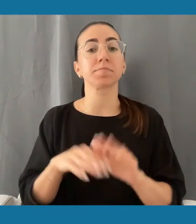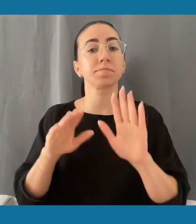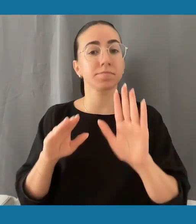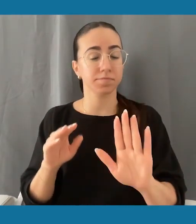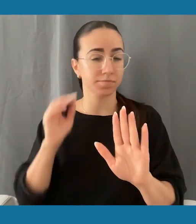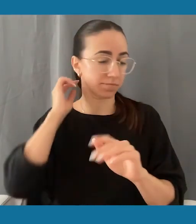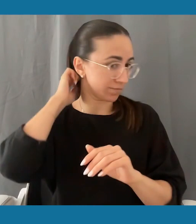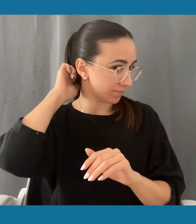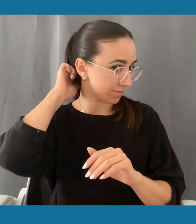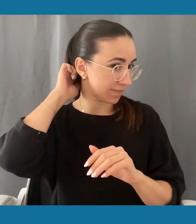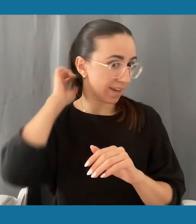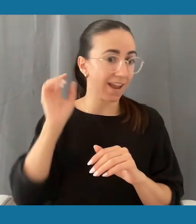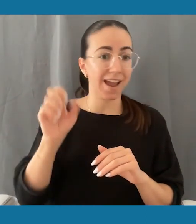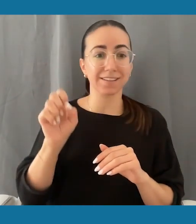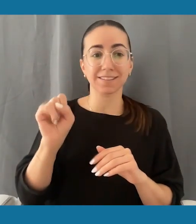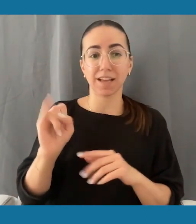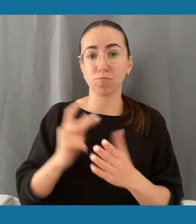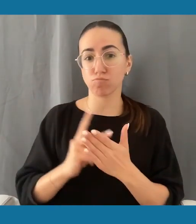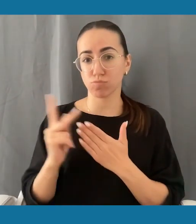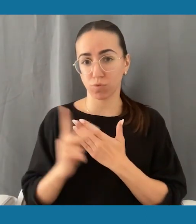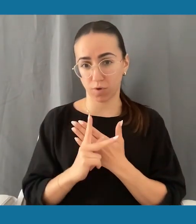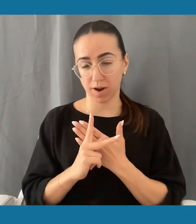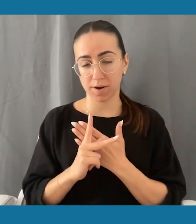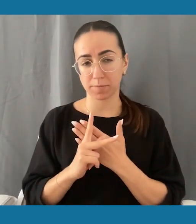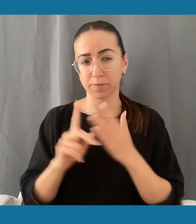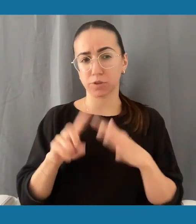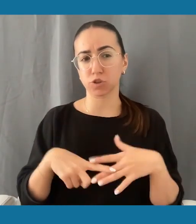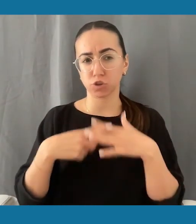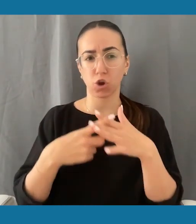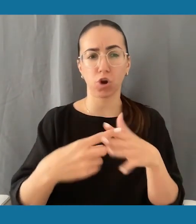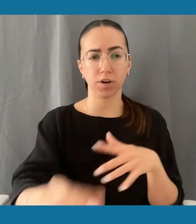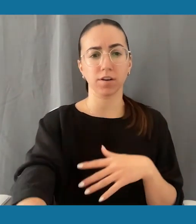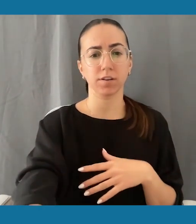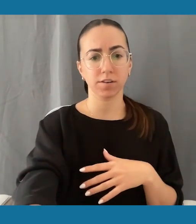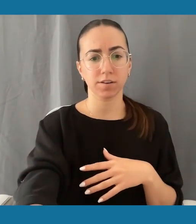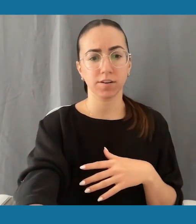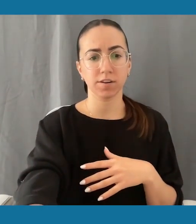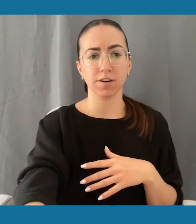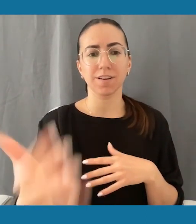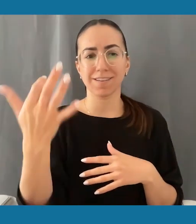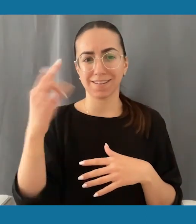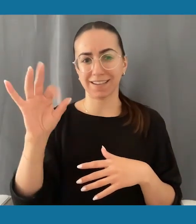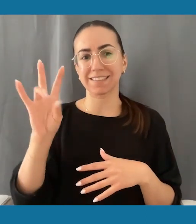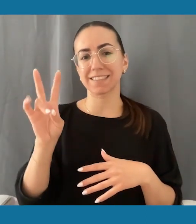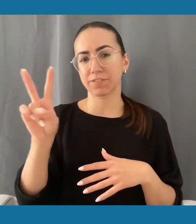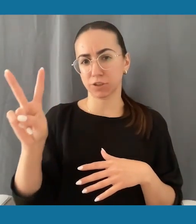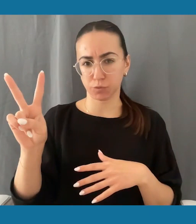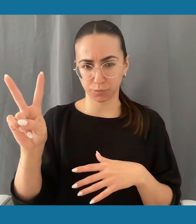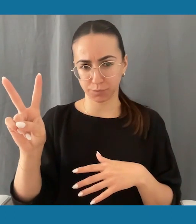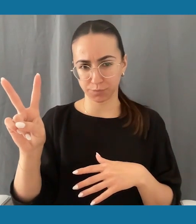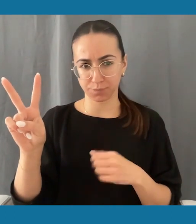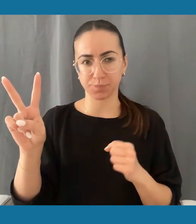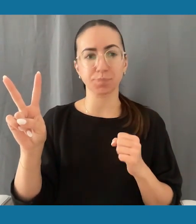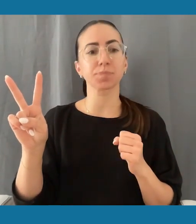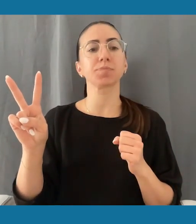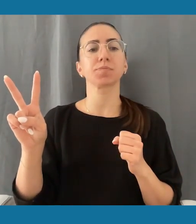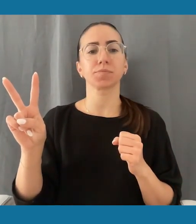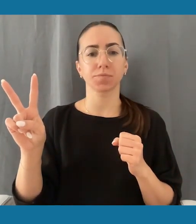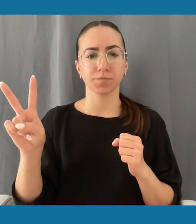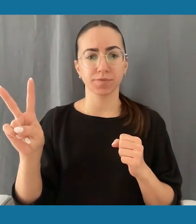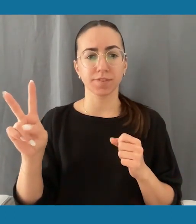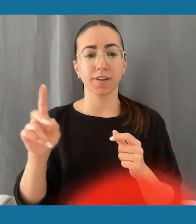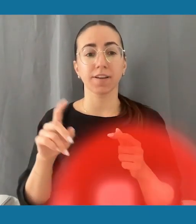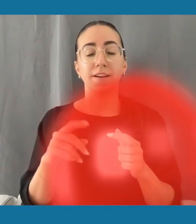the SSI program came about in around 1972, and the